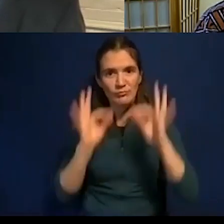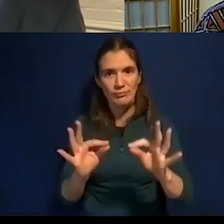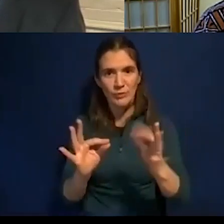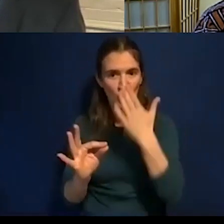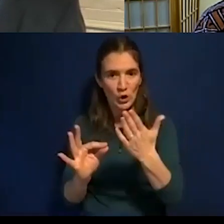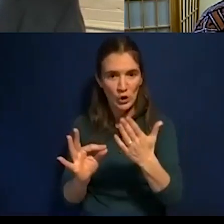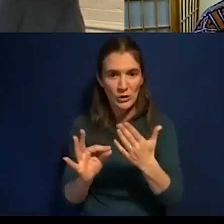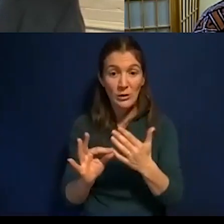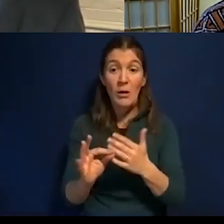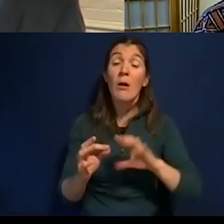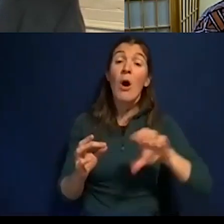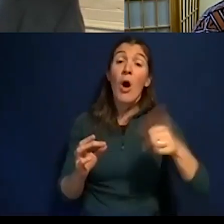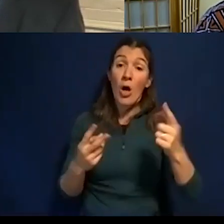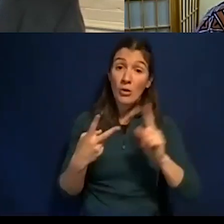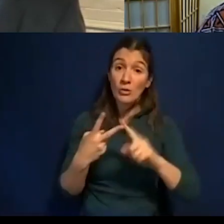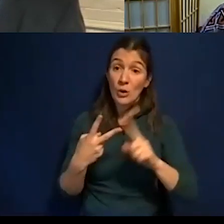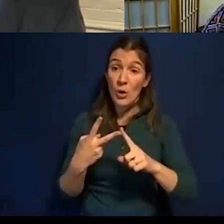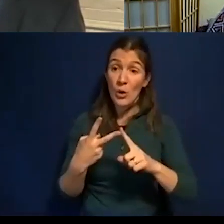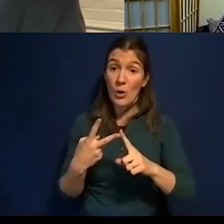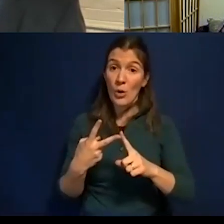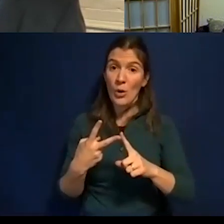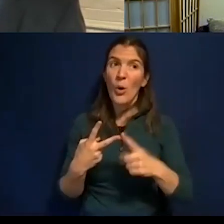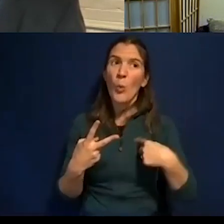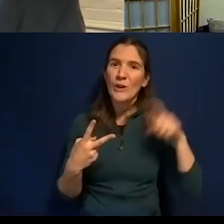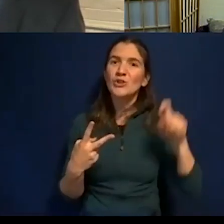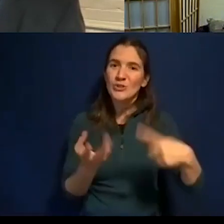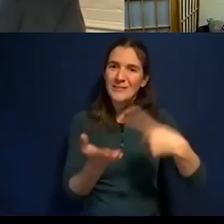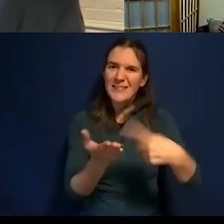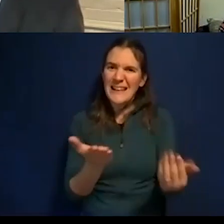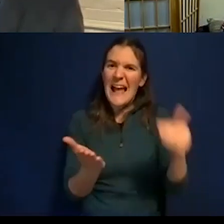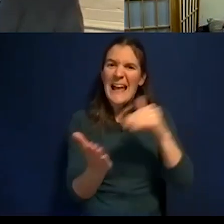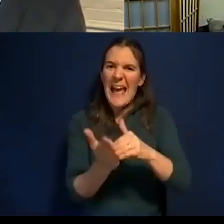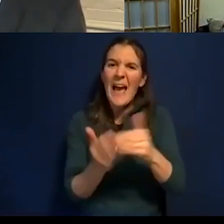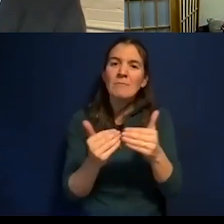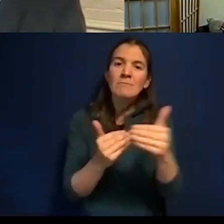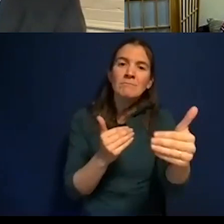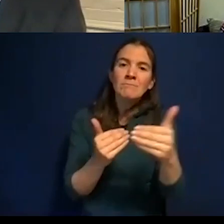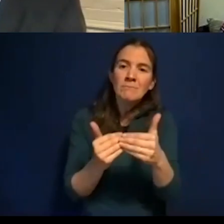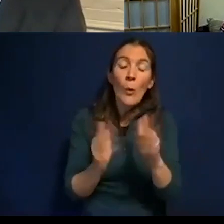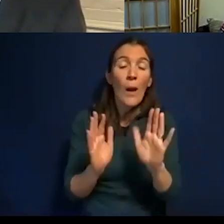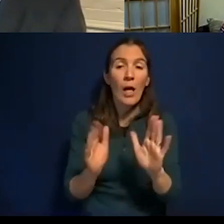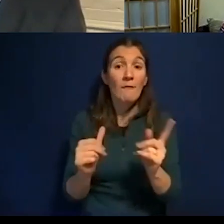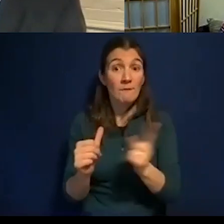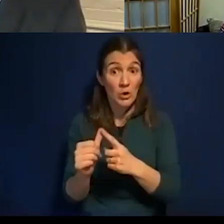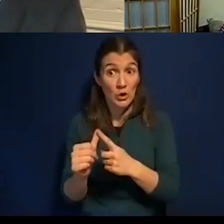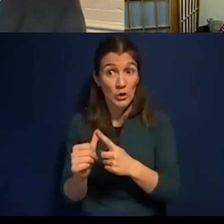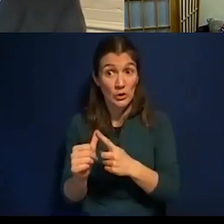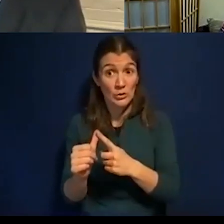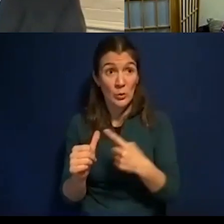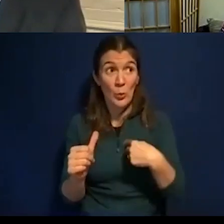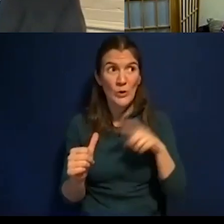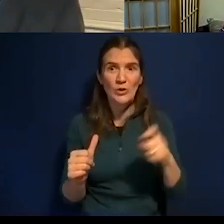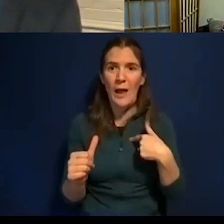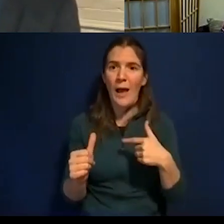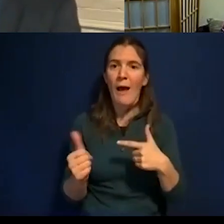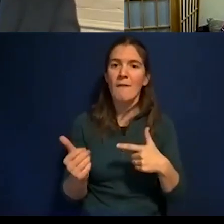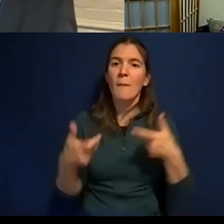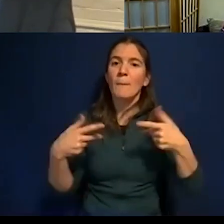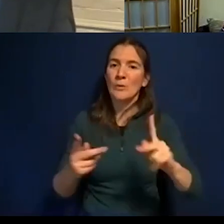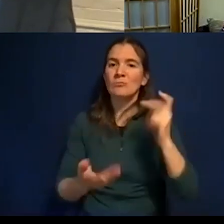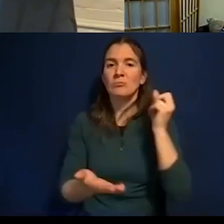also that we should revisit it at some point. First of all, we should have the right to revisit